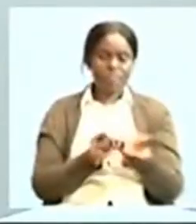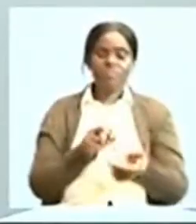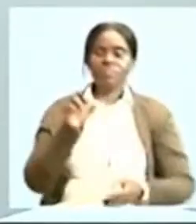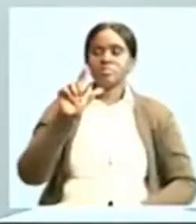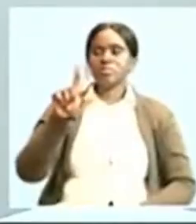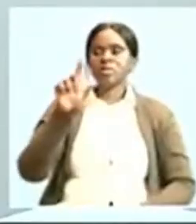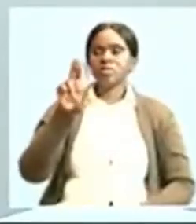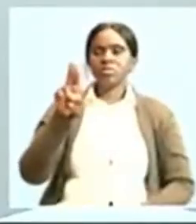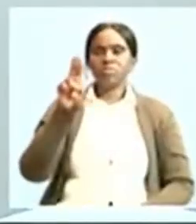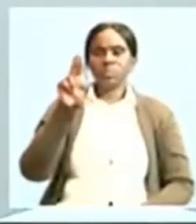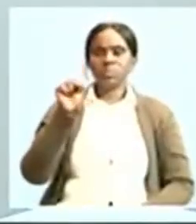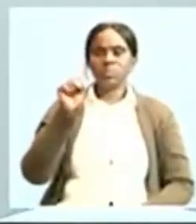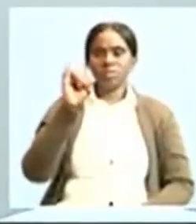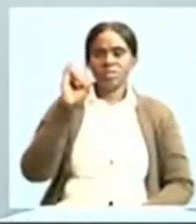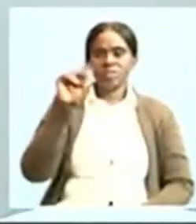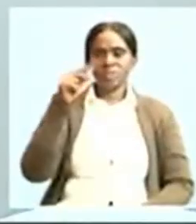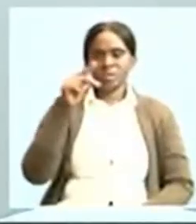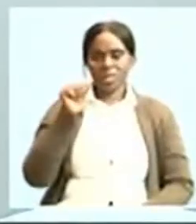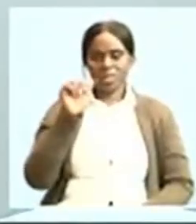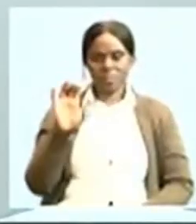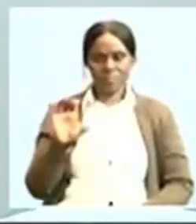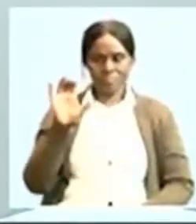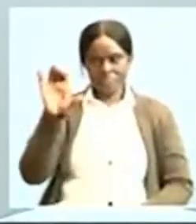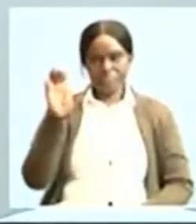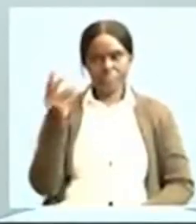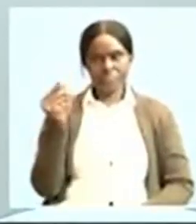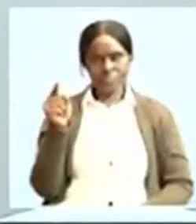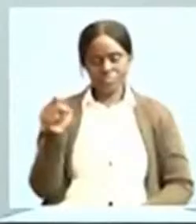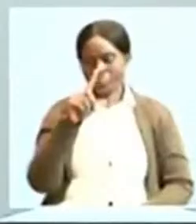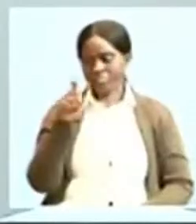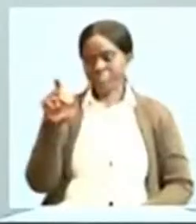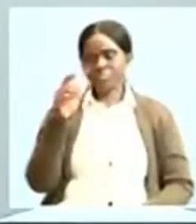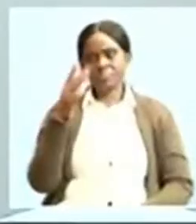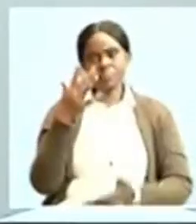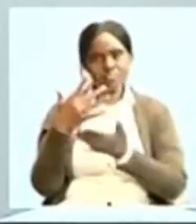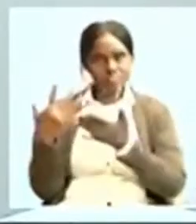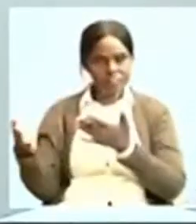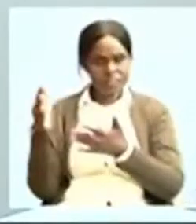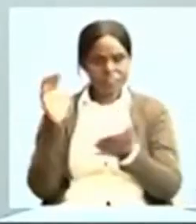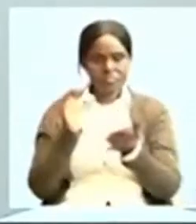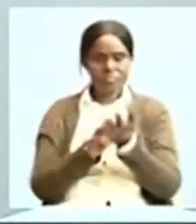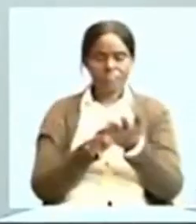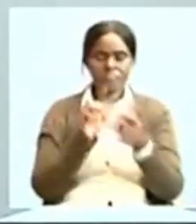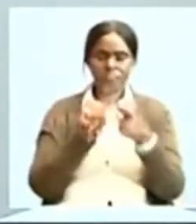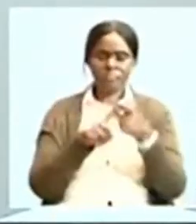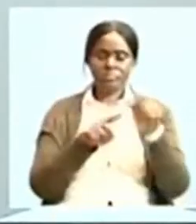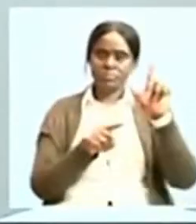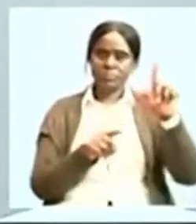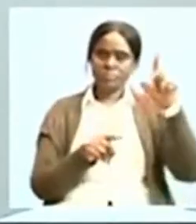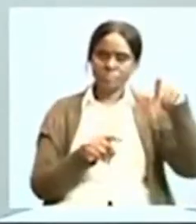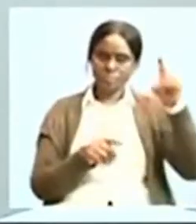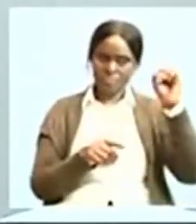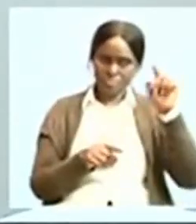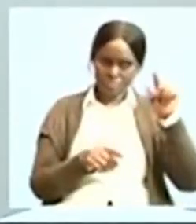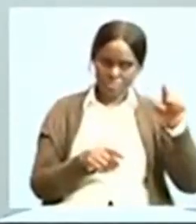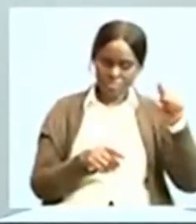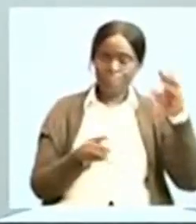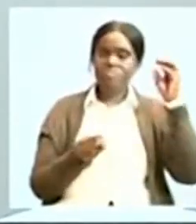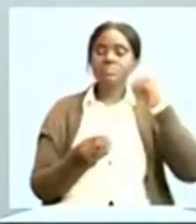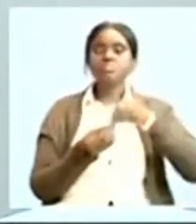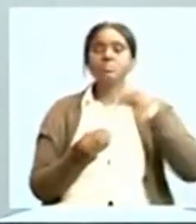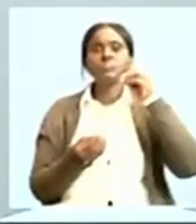Lusinga. The allocated amount was 100 and something thousand. But the LPO was